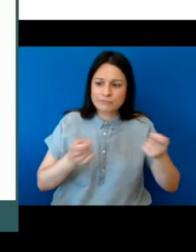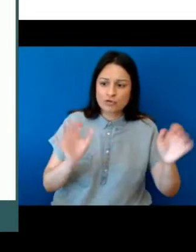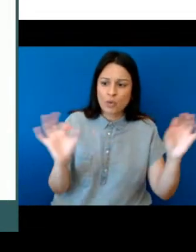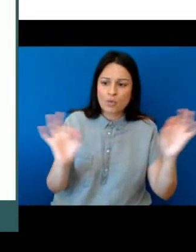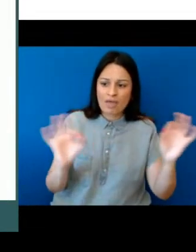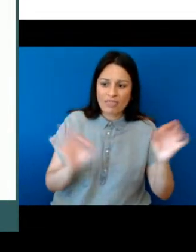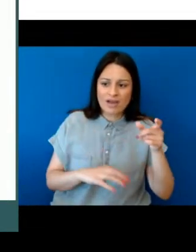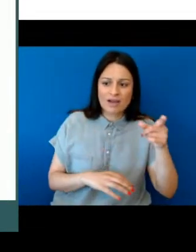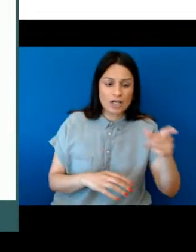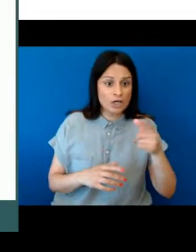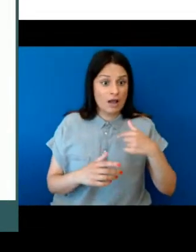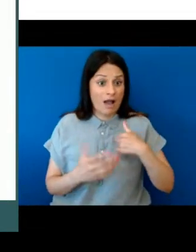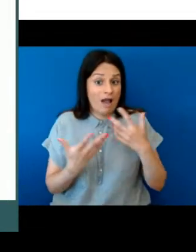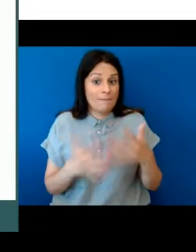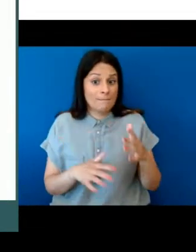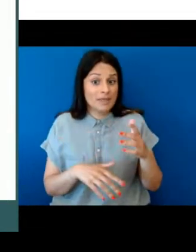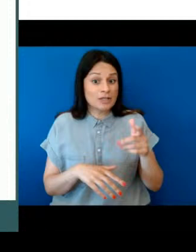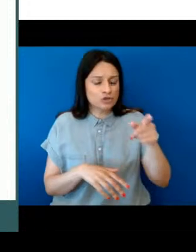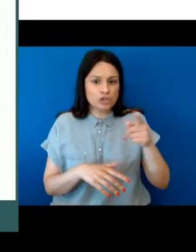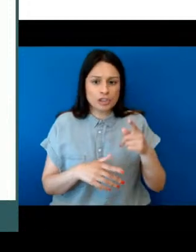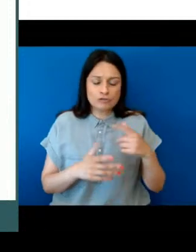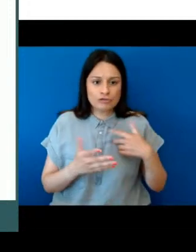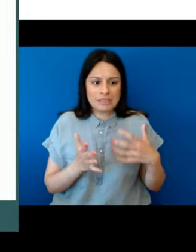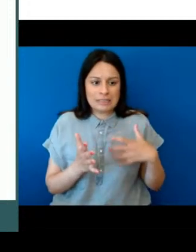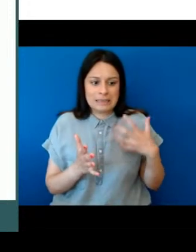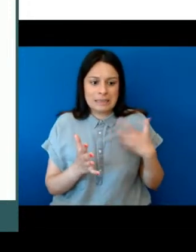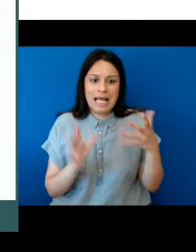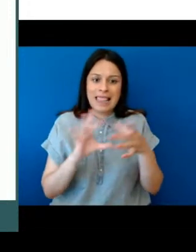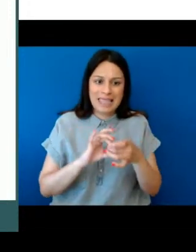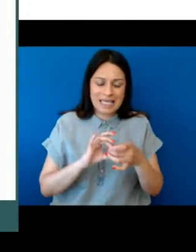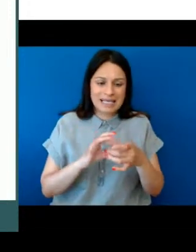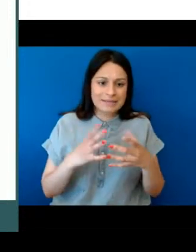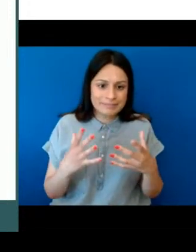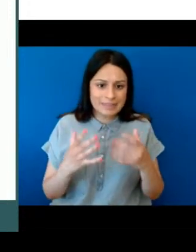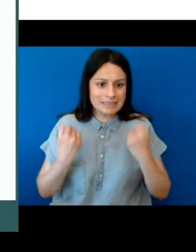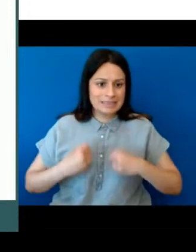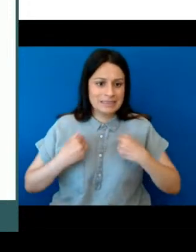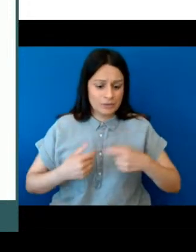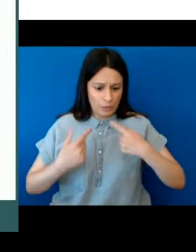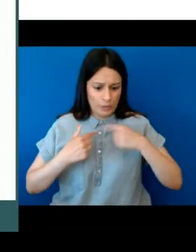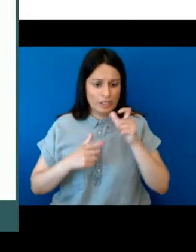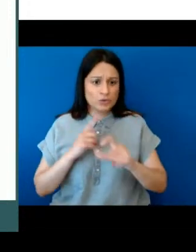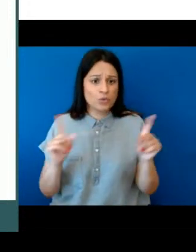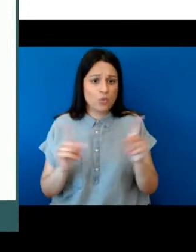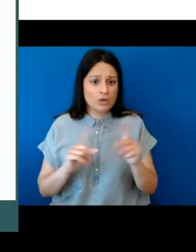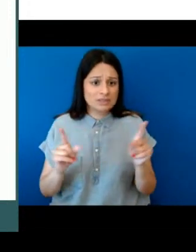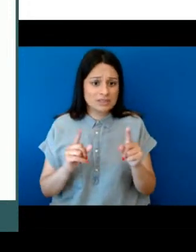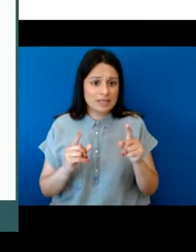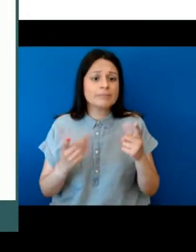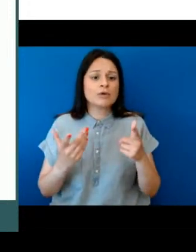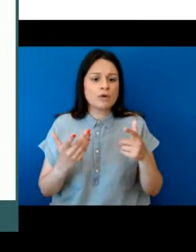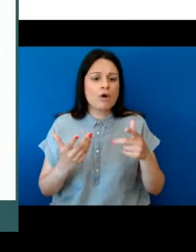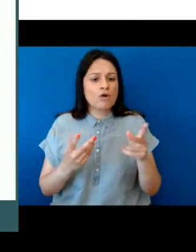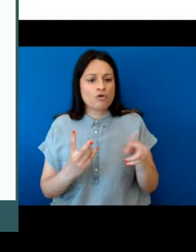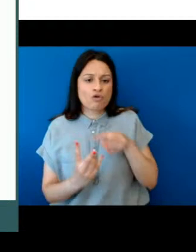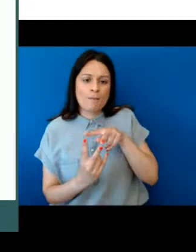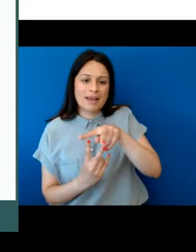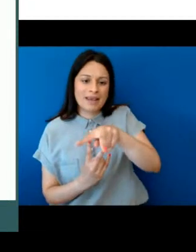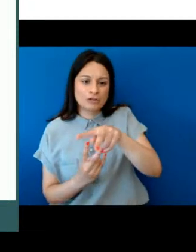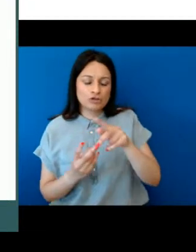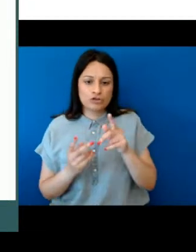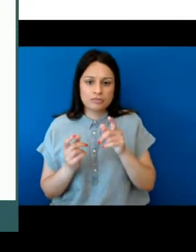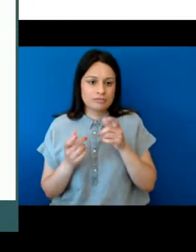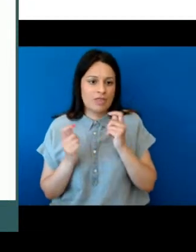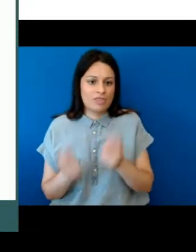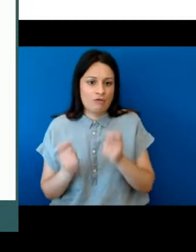bothered by this disease. So what do? Well, combination therapy is good here. Azolastine and fluticasone